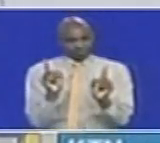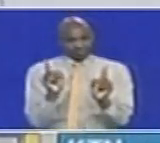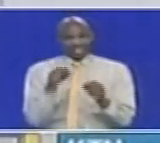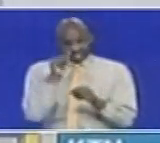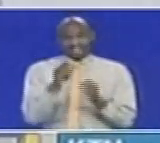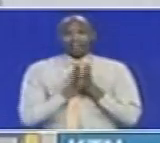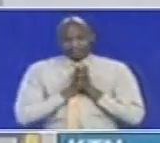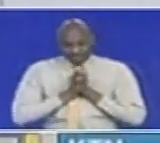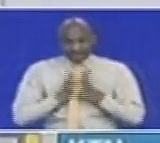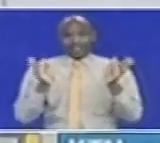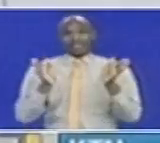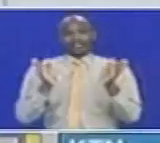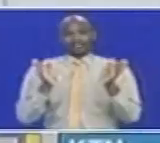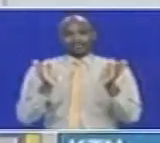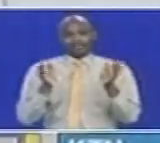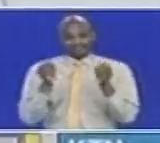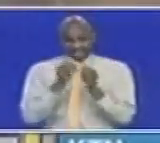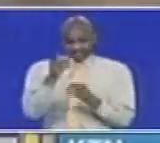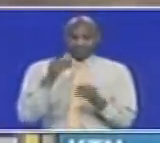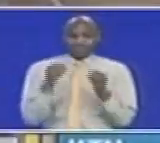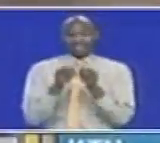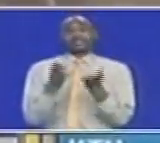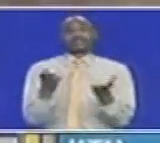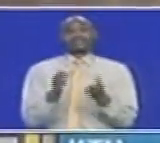is a public rally or a public meeting.